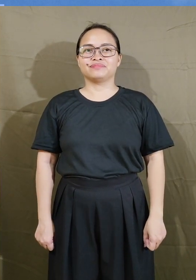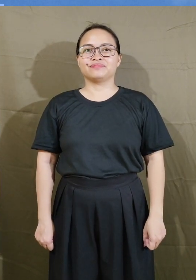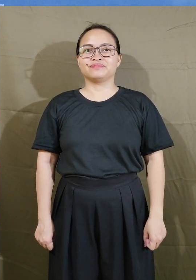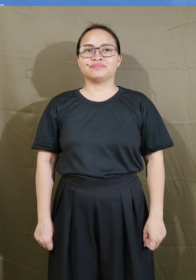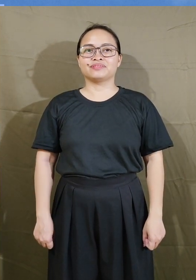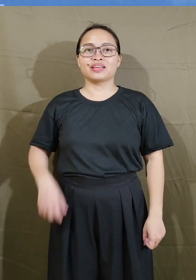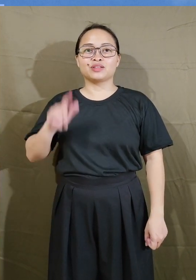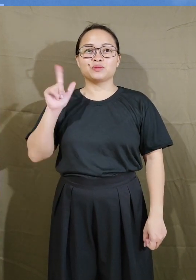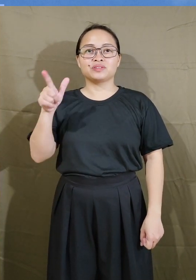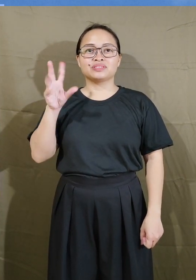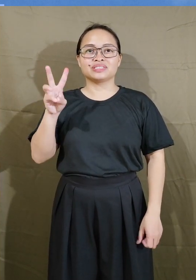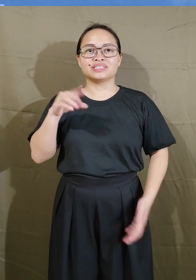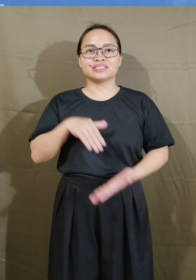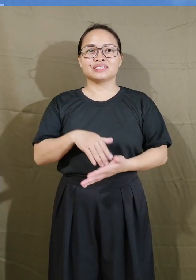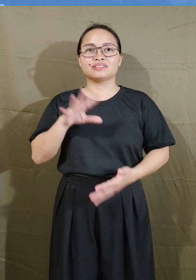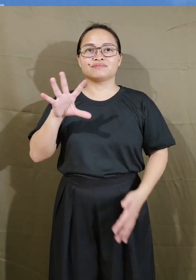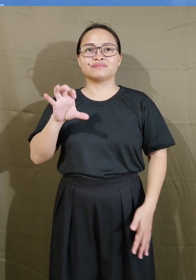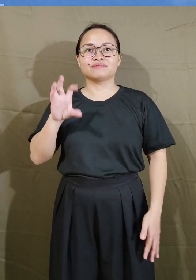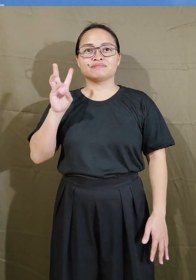While